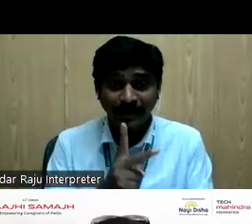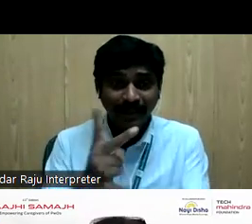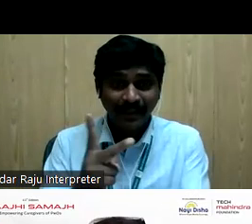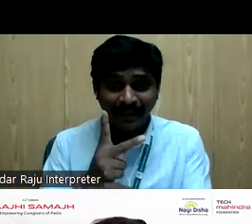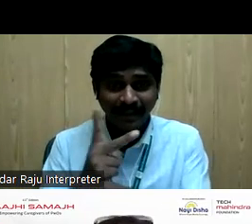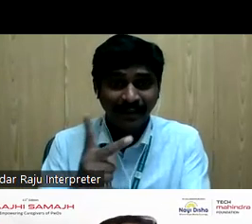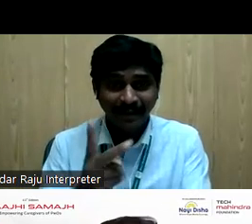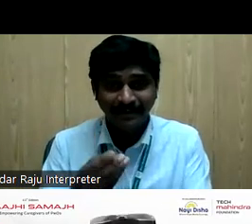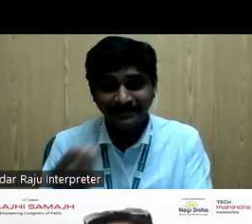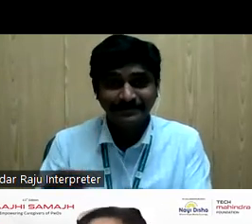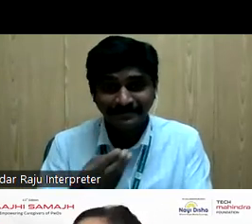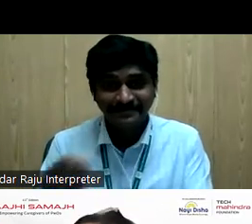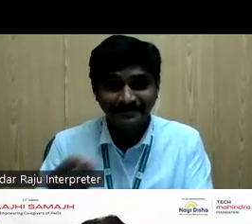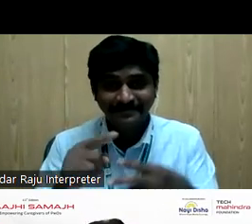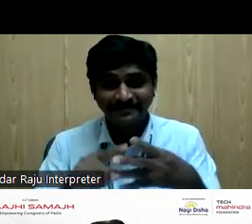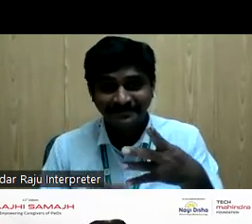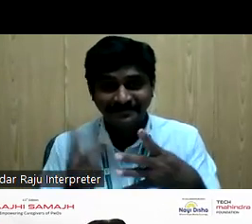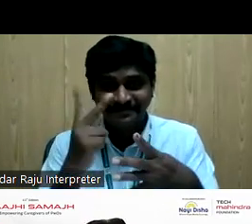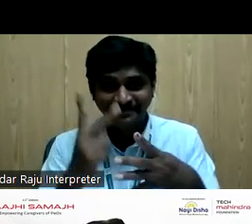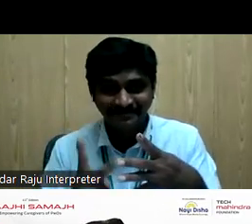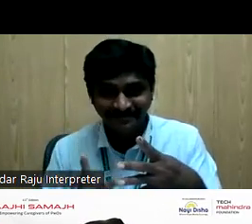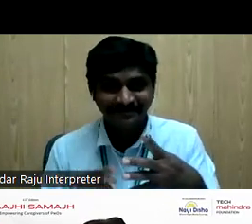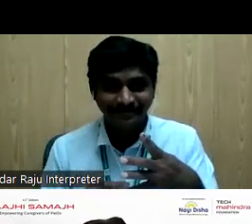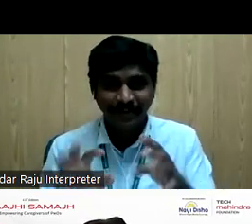role in the society, in the families that we are.